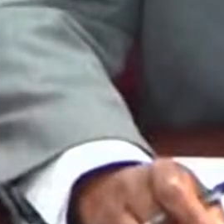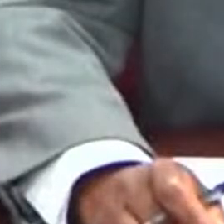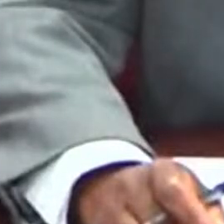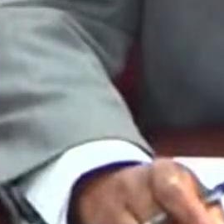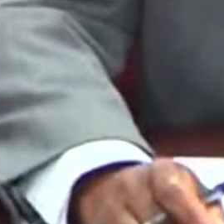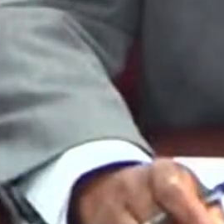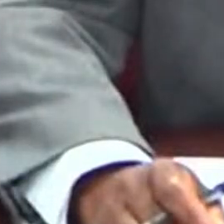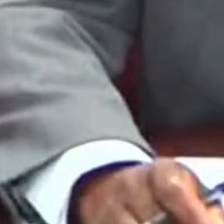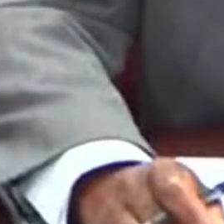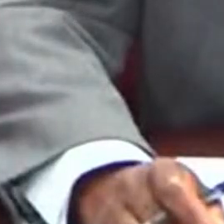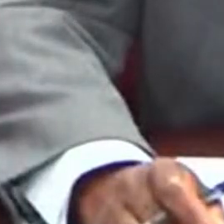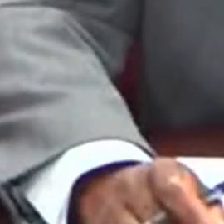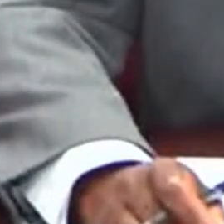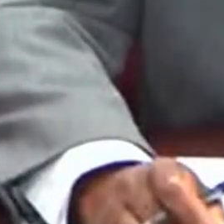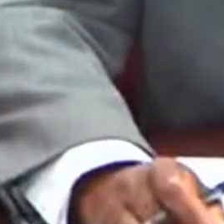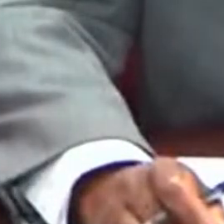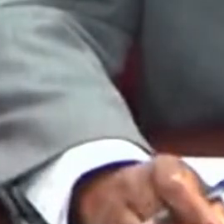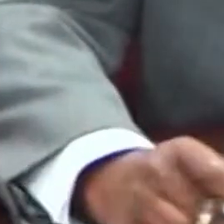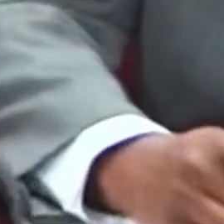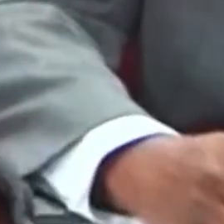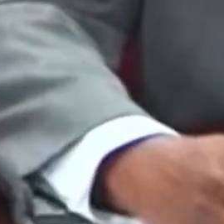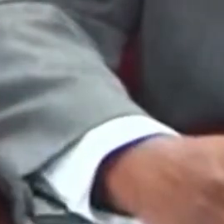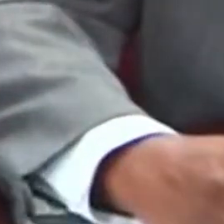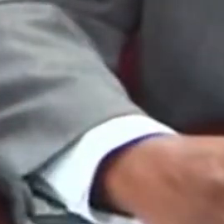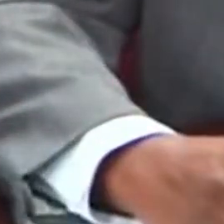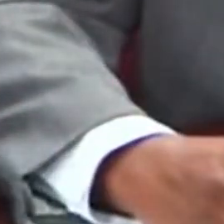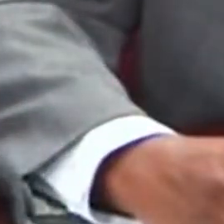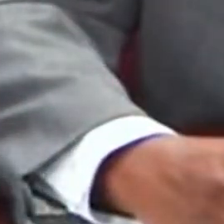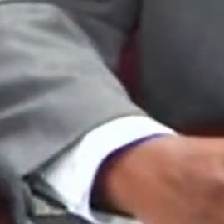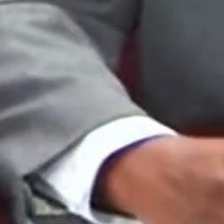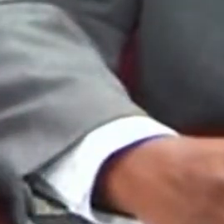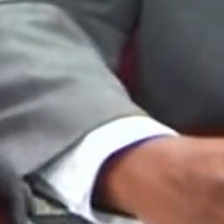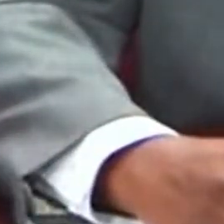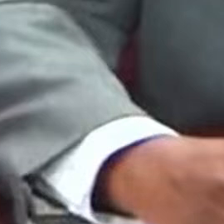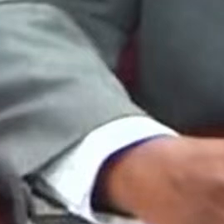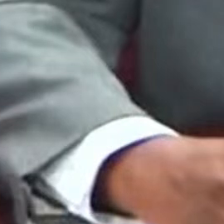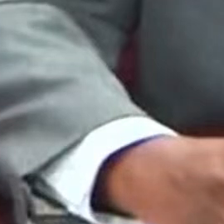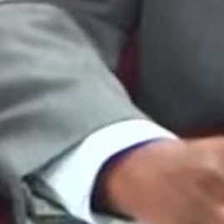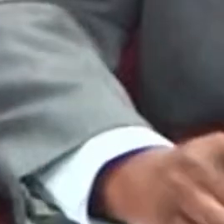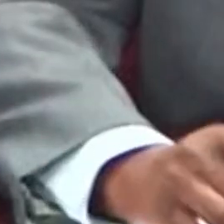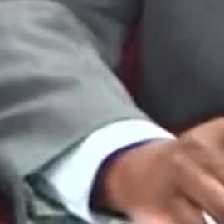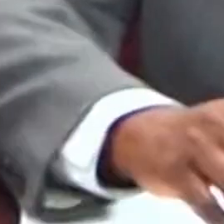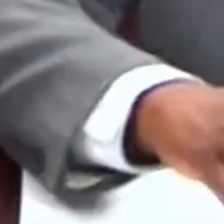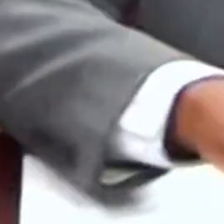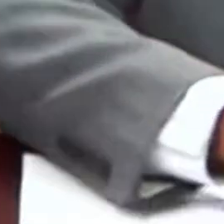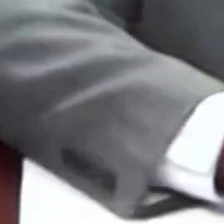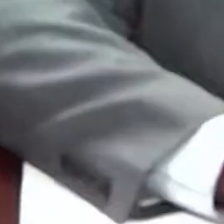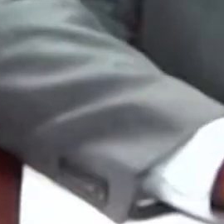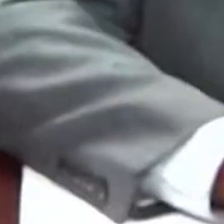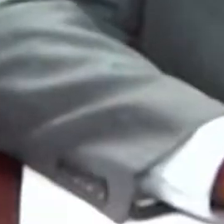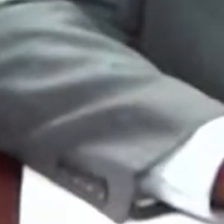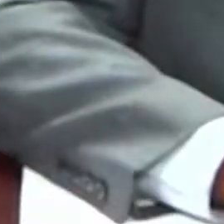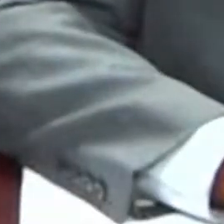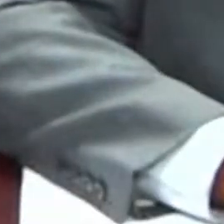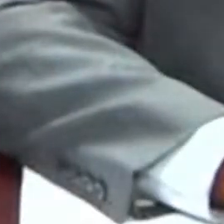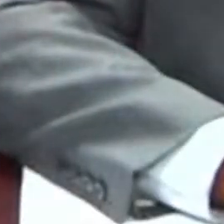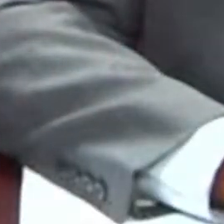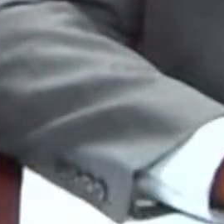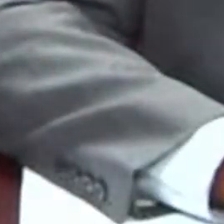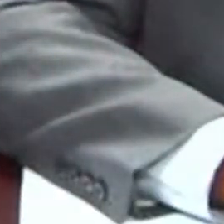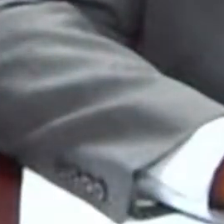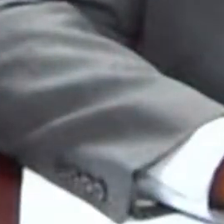some of them we give them as a Ministry of Commerce. We help out on those companies which come to invest in certain